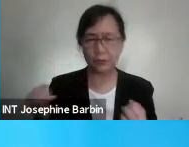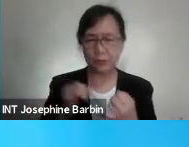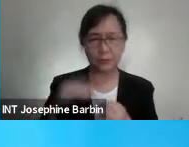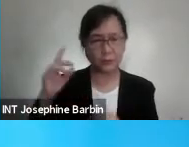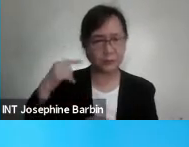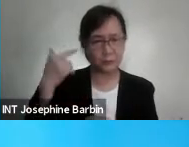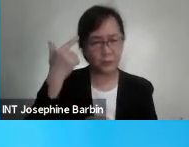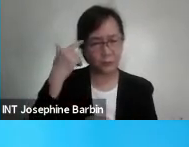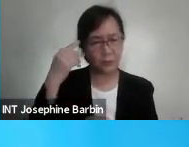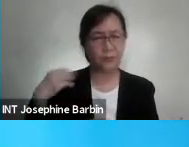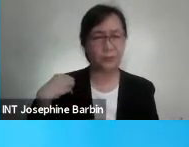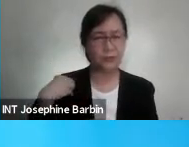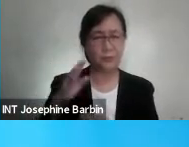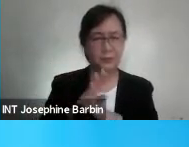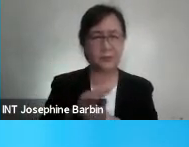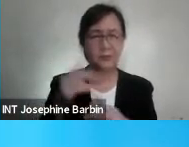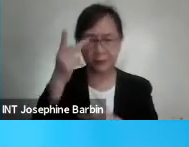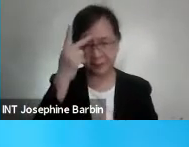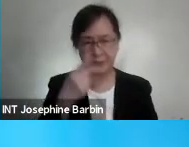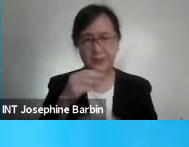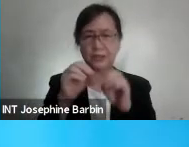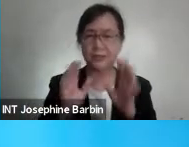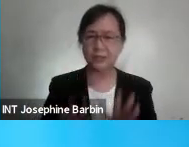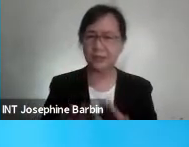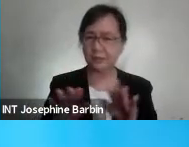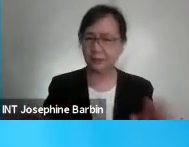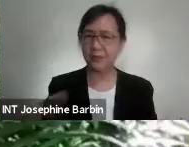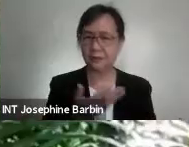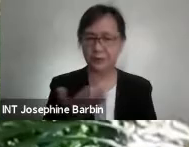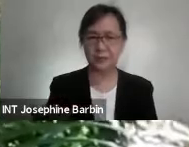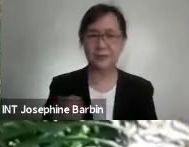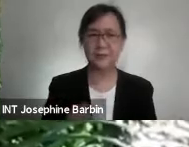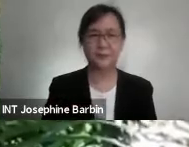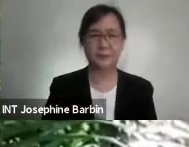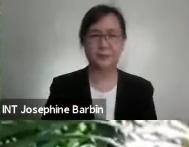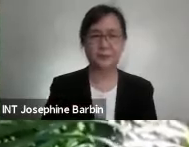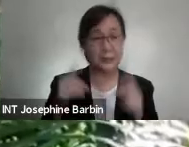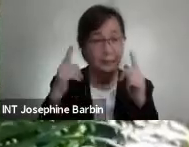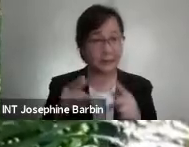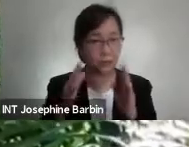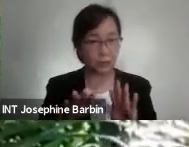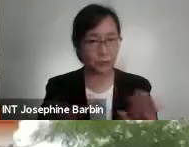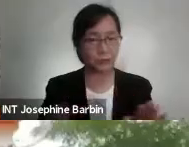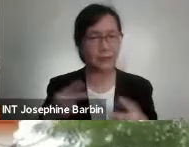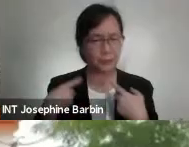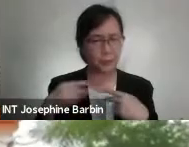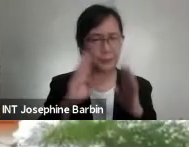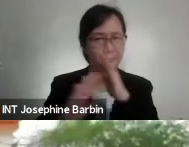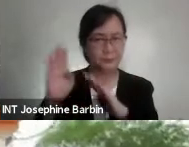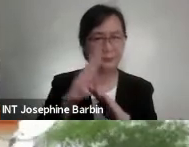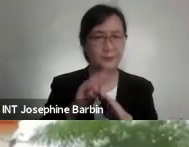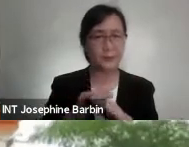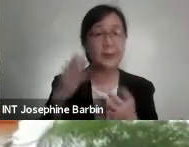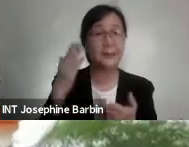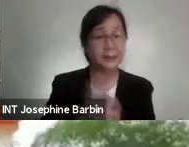officials, businesses, parents, teachers and children themselves. Listen to children when they have a problem. Stop